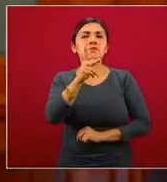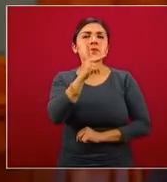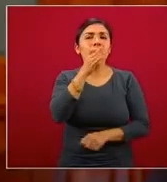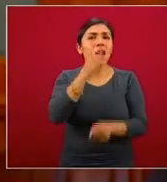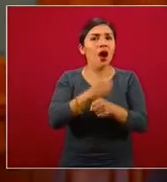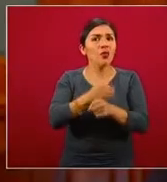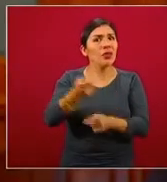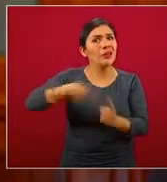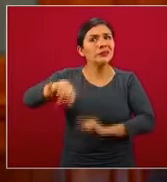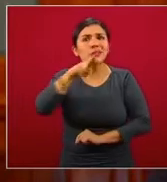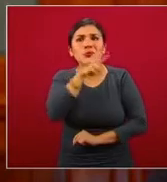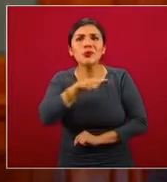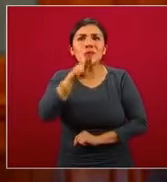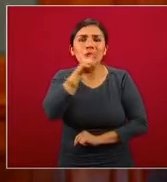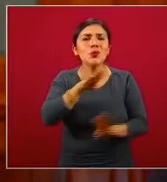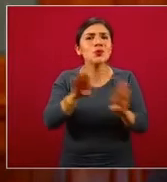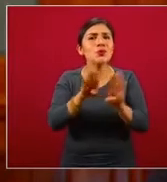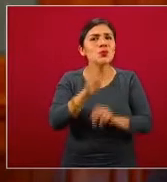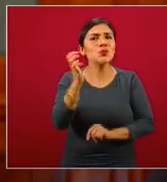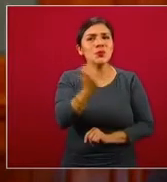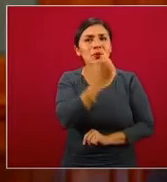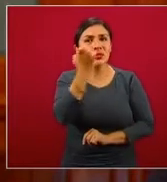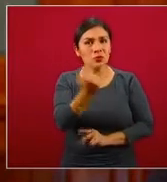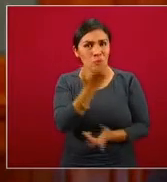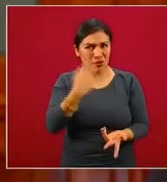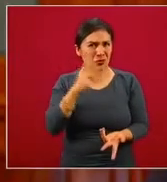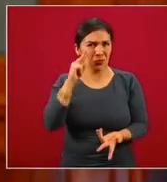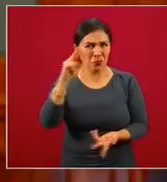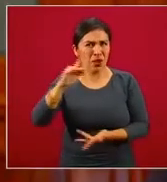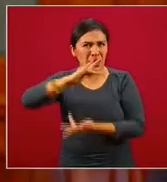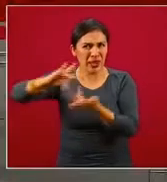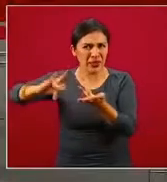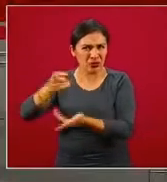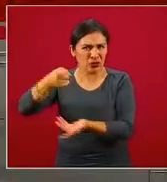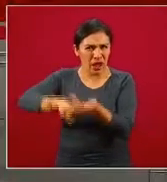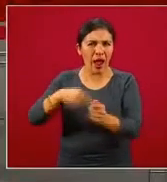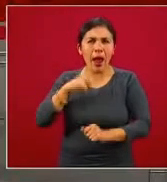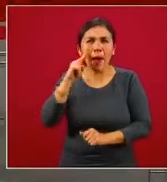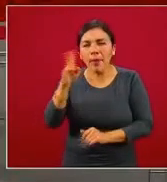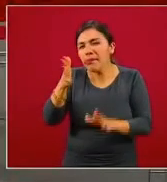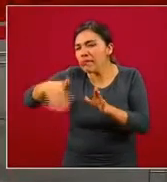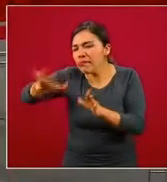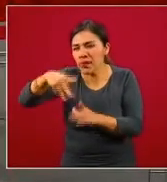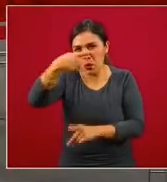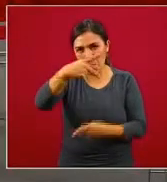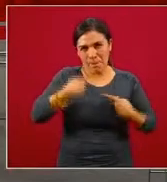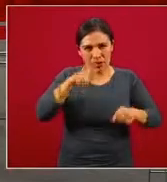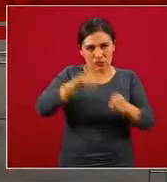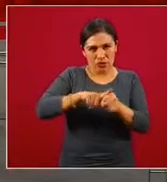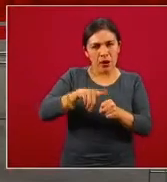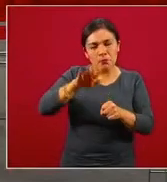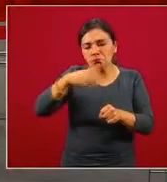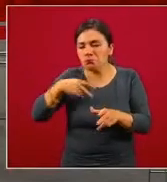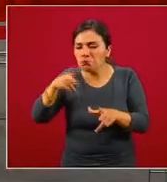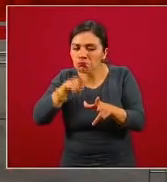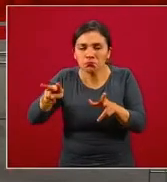Health Authority, just as the Federal Act on Health states.